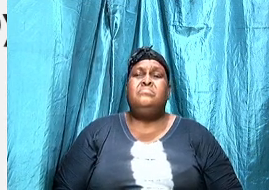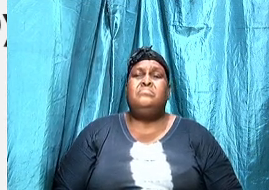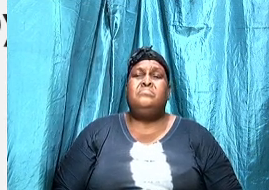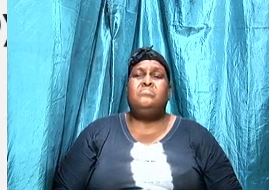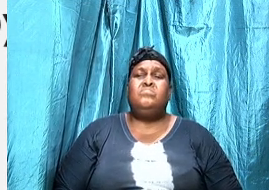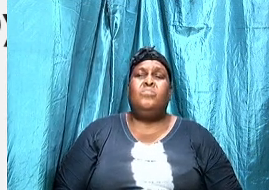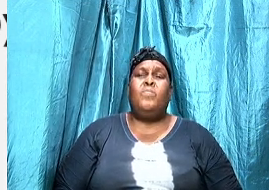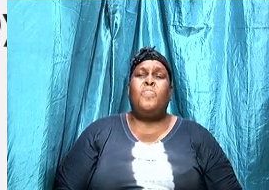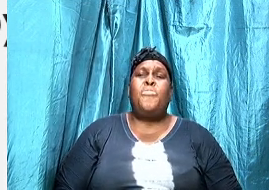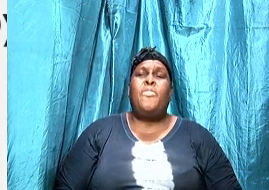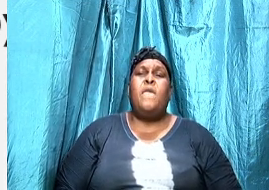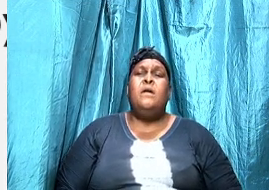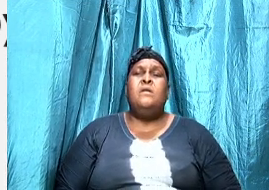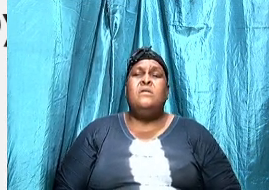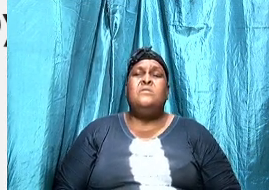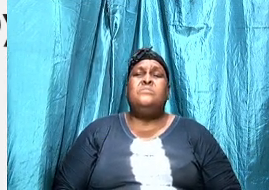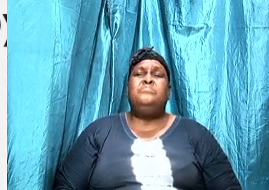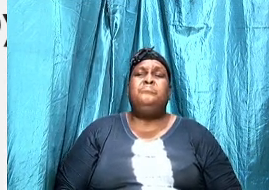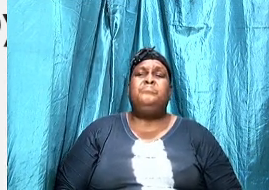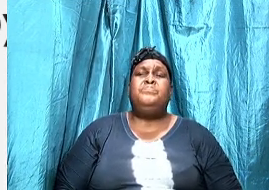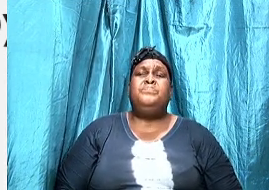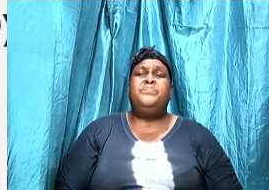now, having